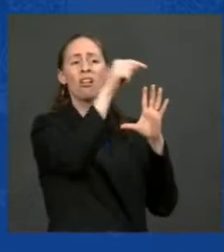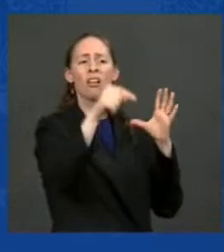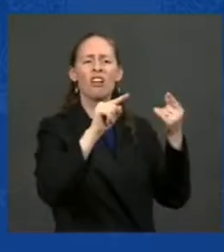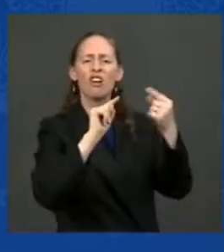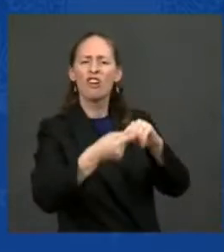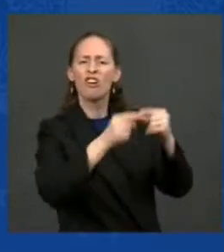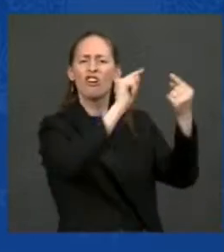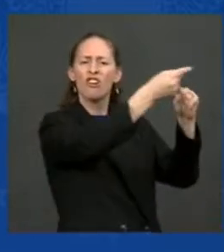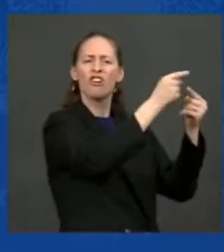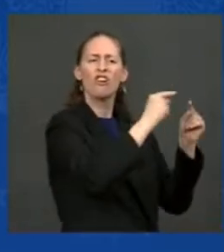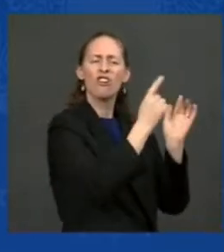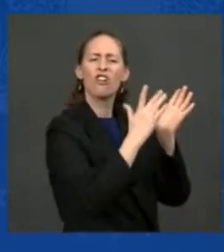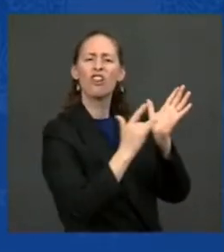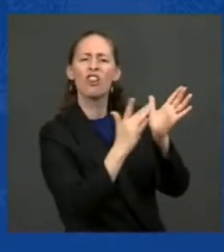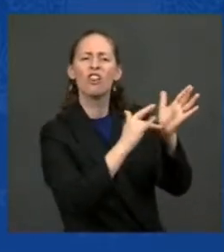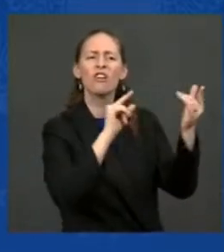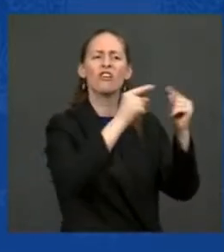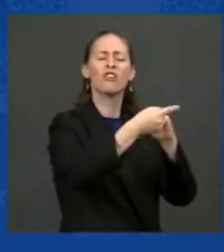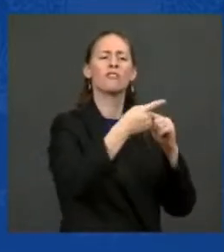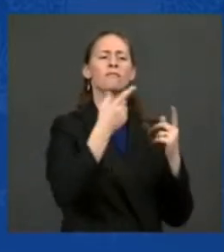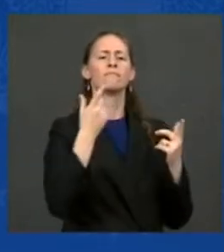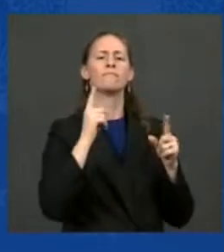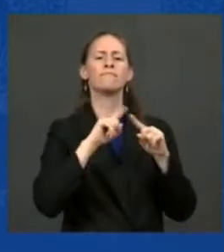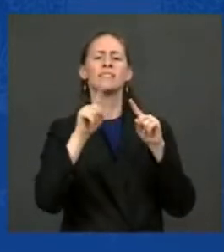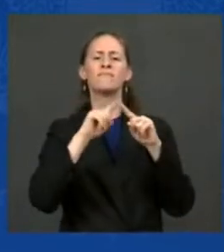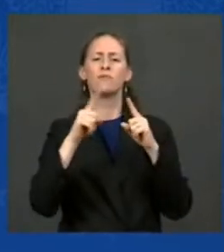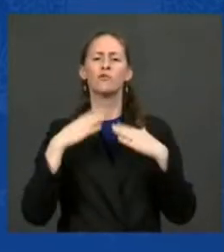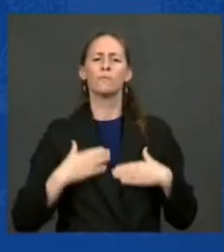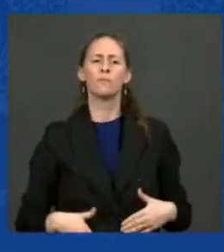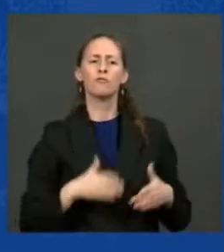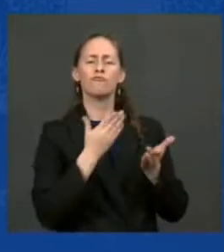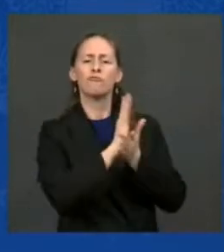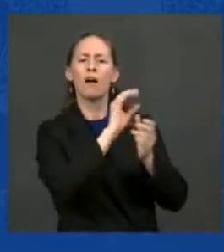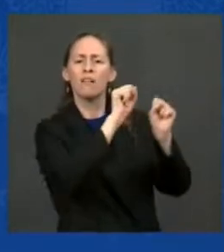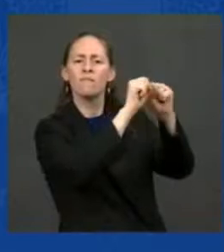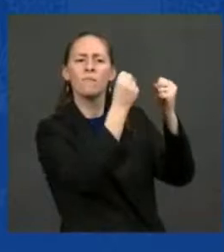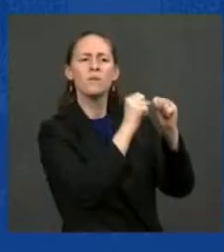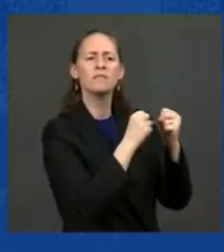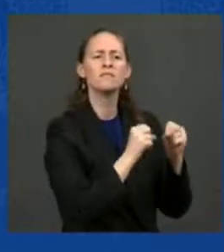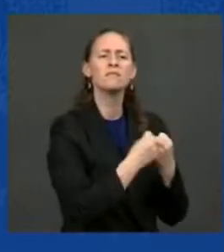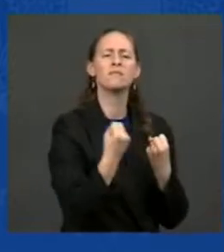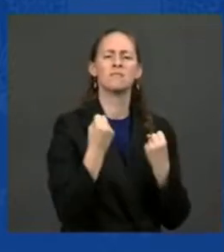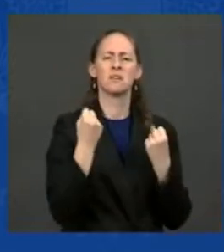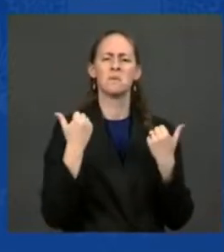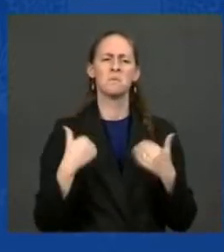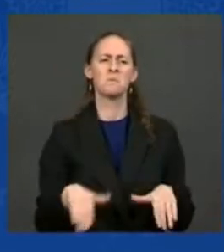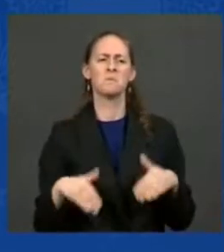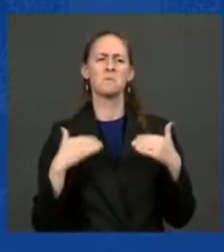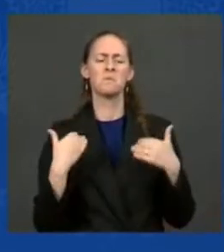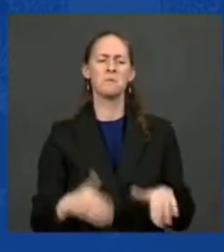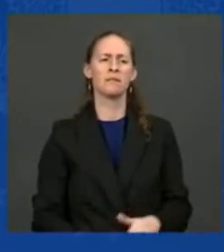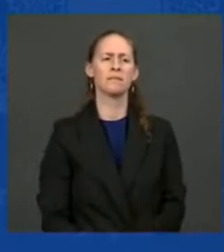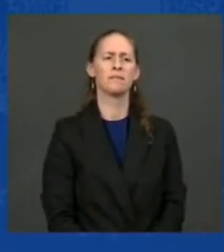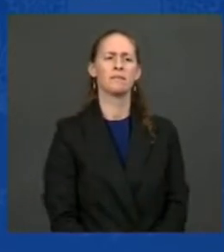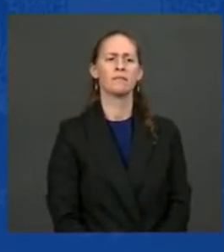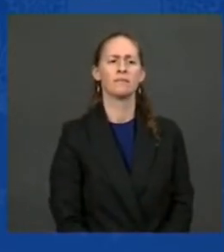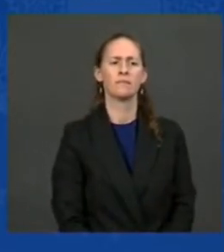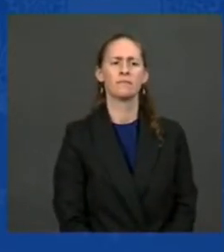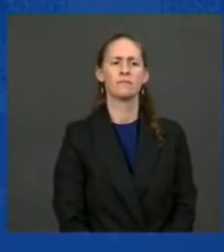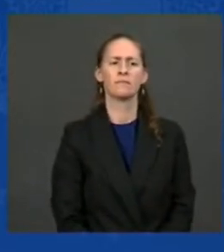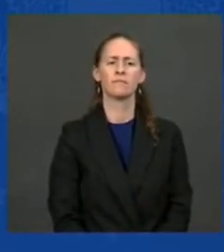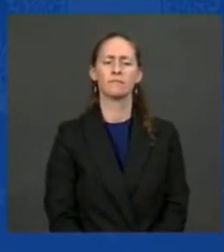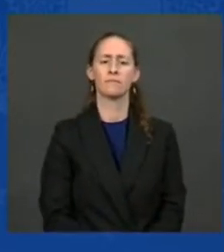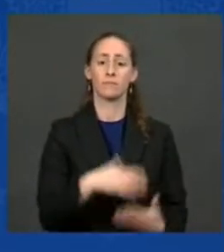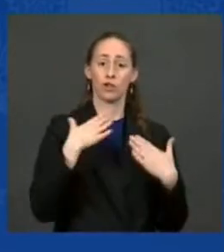But human rights, in some ways, stood apart from the domestic struggle of civil rights and civil liberties and